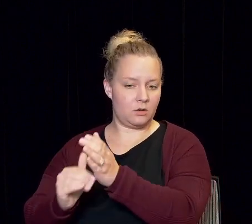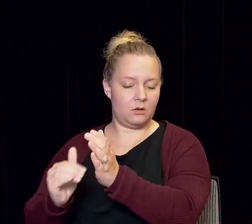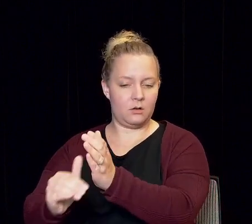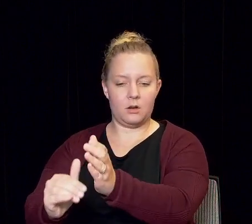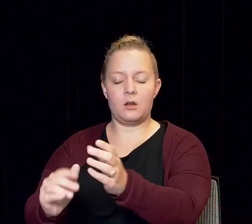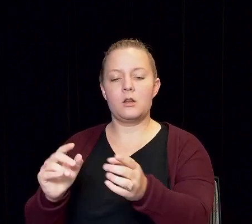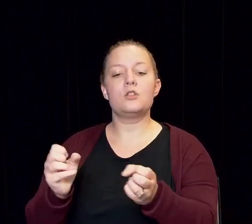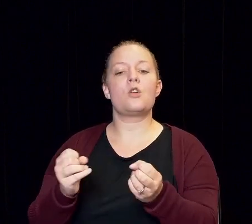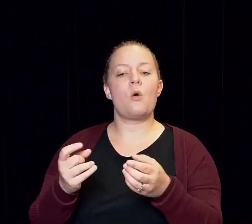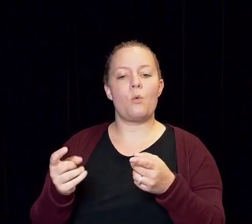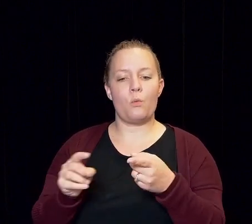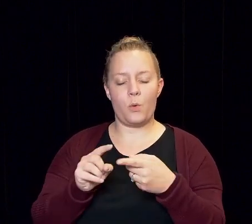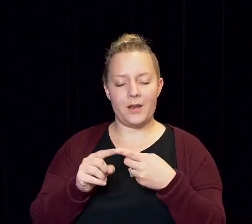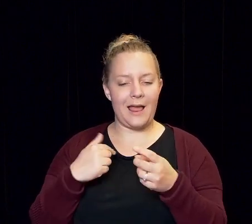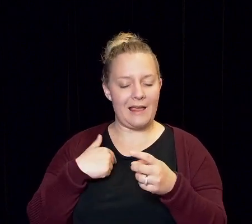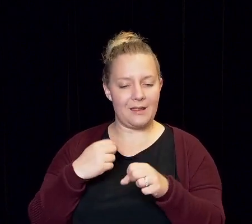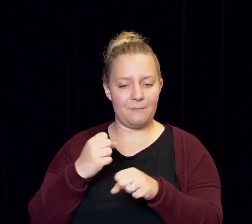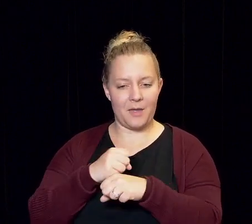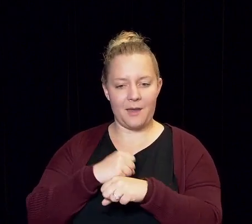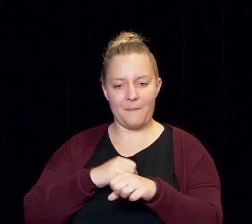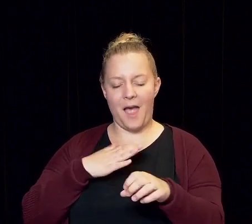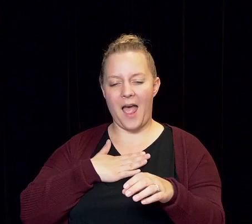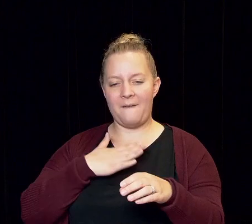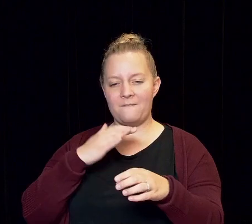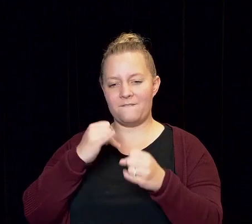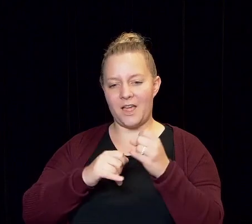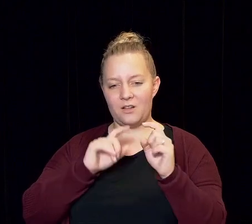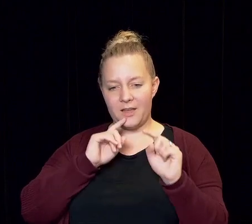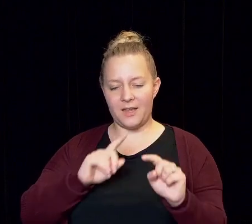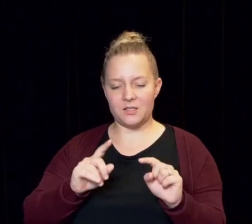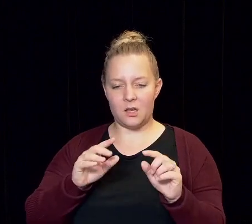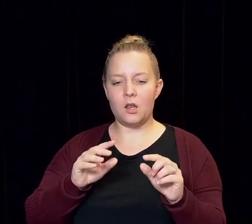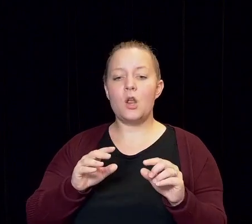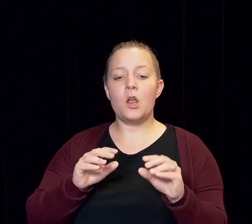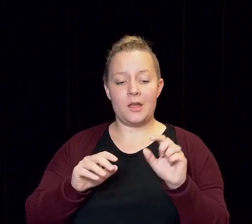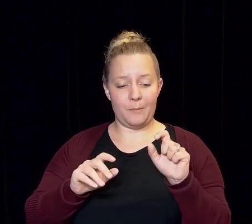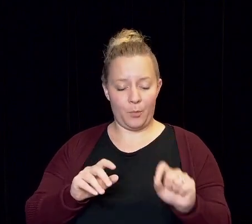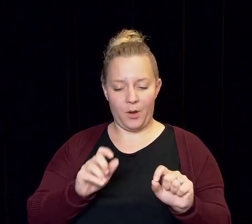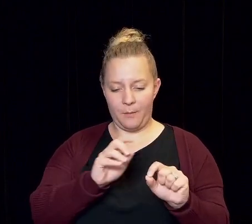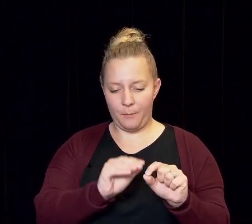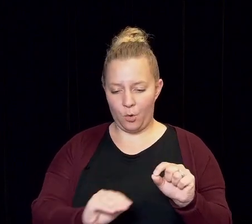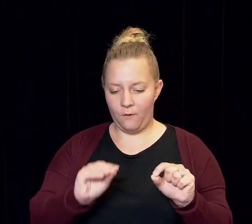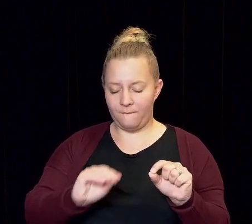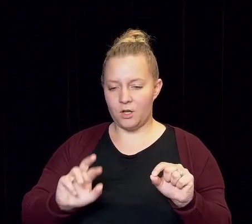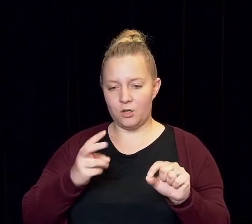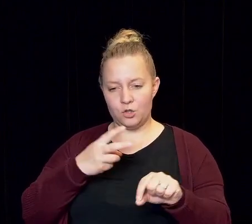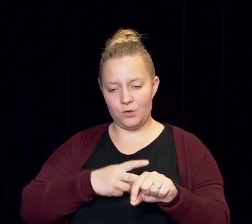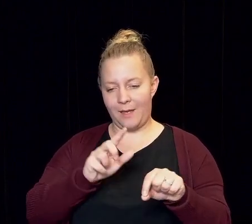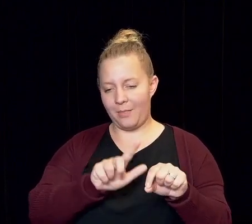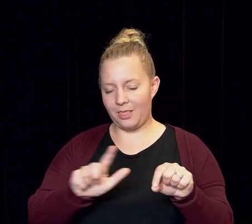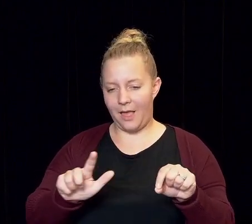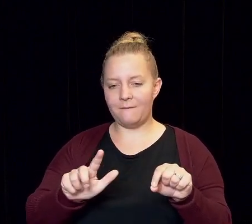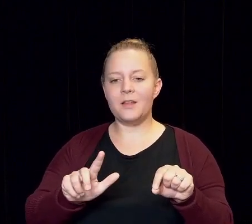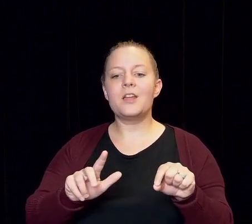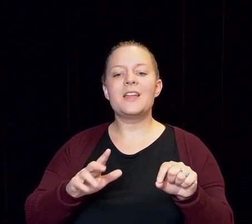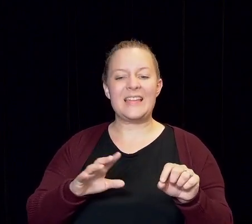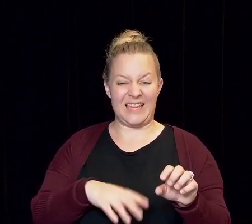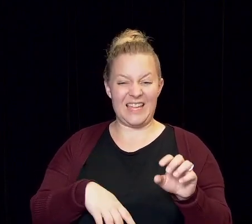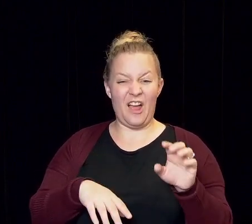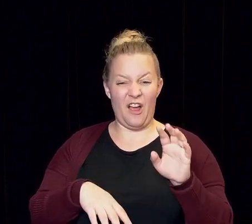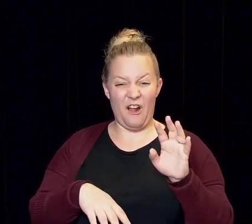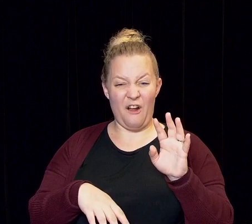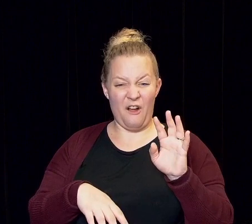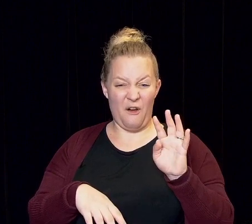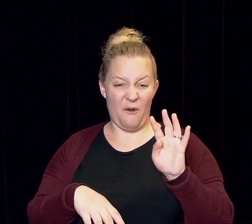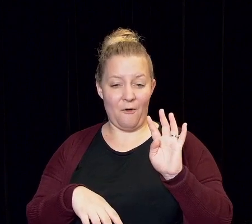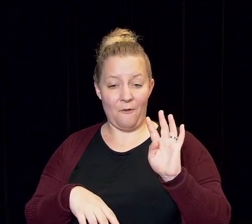when I make my final answer, I'll move that decimal twice to the left. It's 46 with another 6 afterwards, which is telling